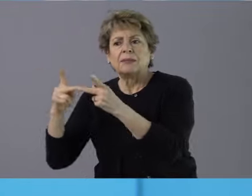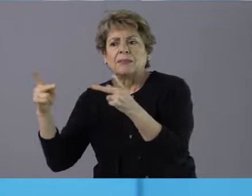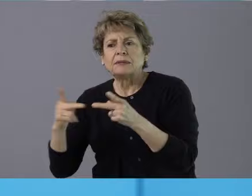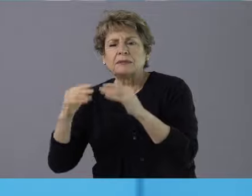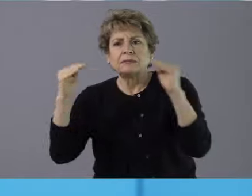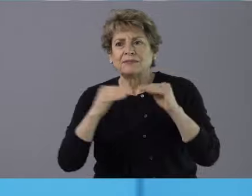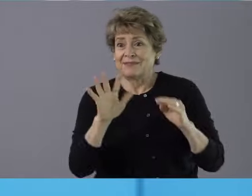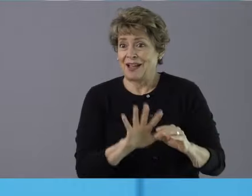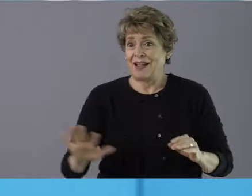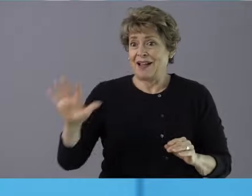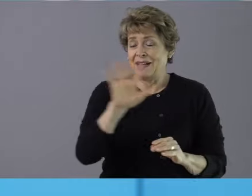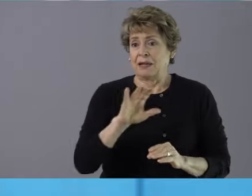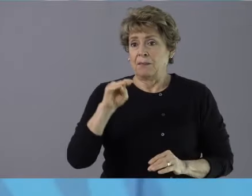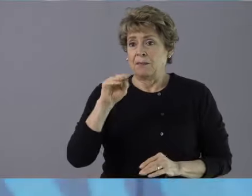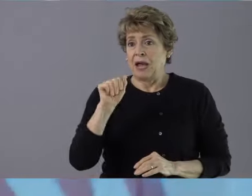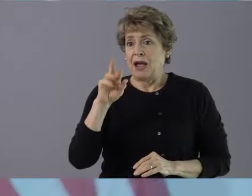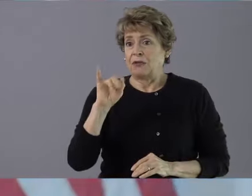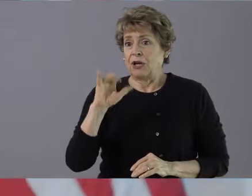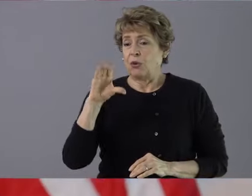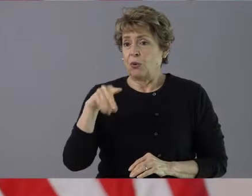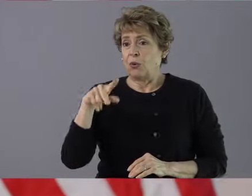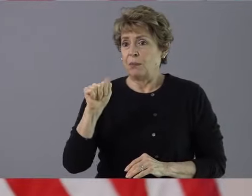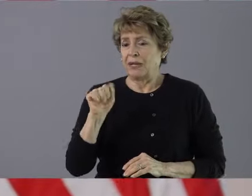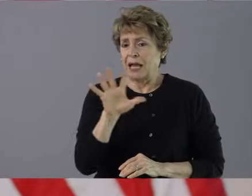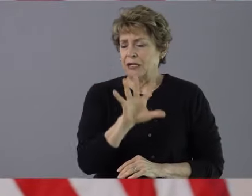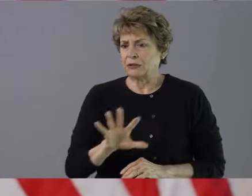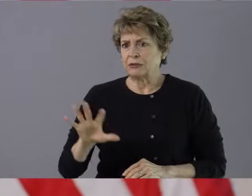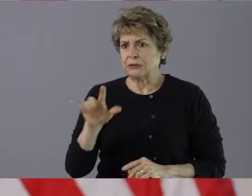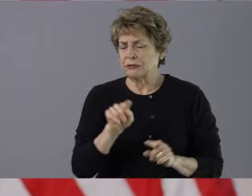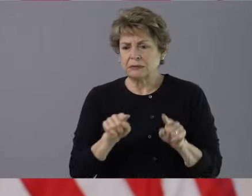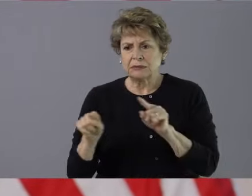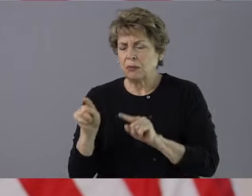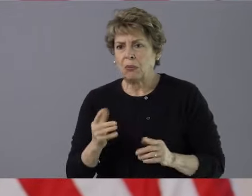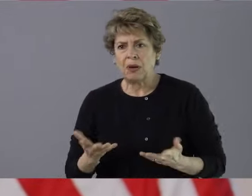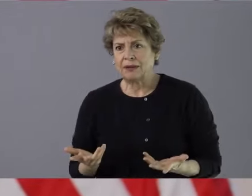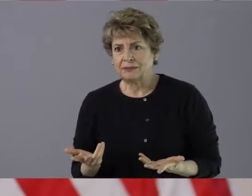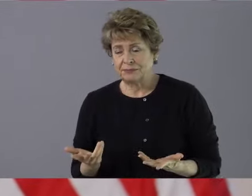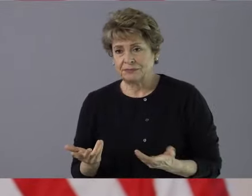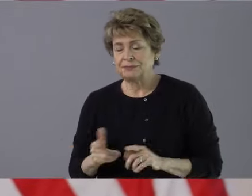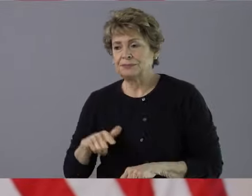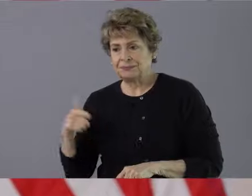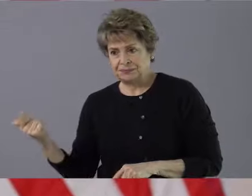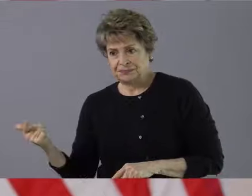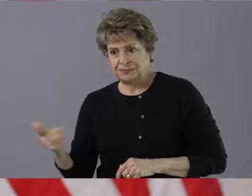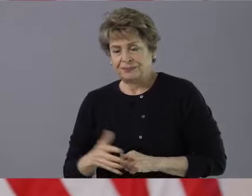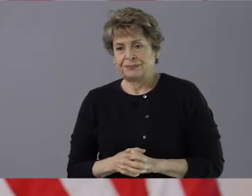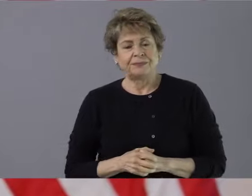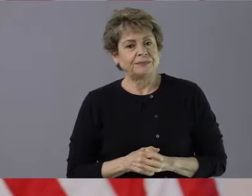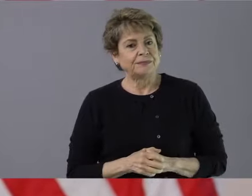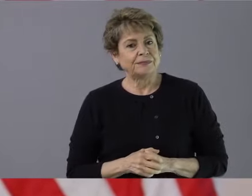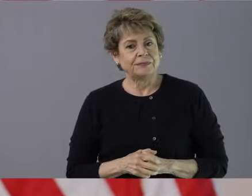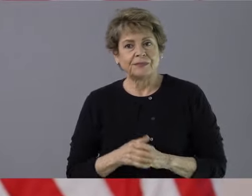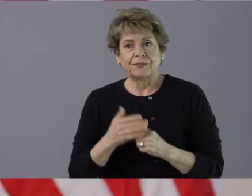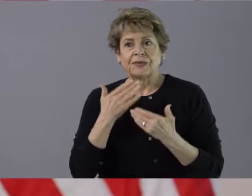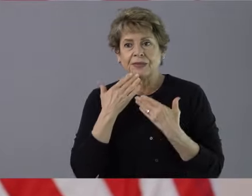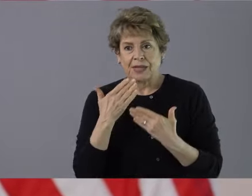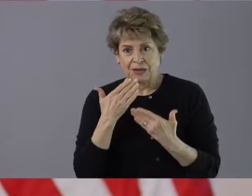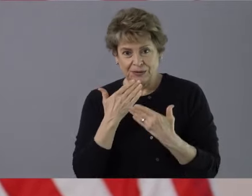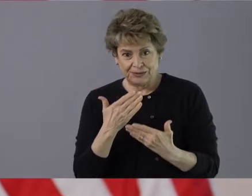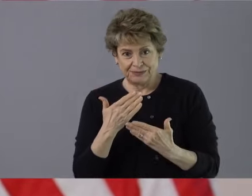affected by the environment of COVID. Absolutely. Thank you, Governor. So when we look at fatalities management, there is a statewide